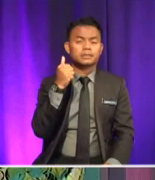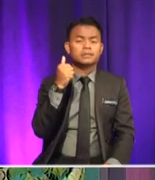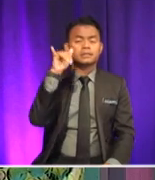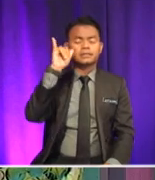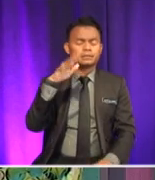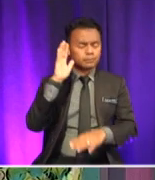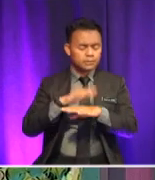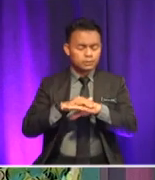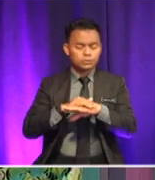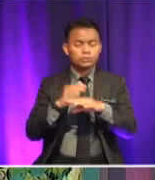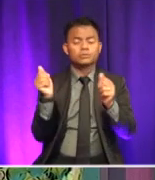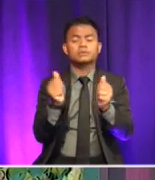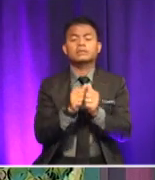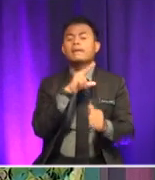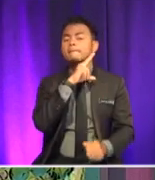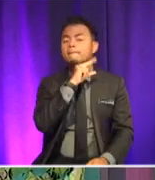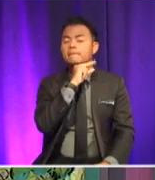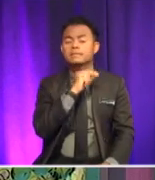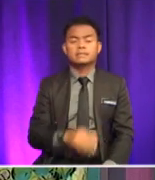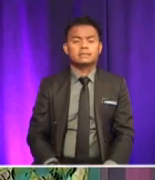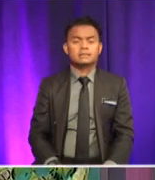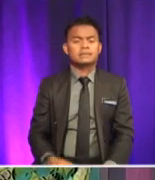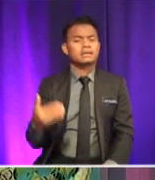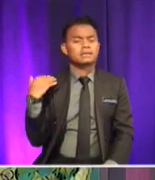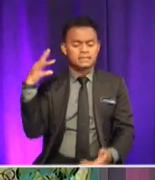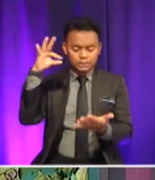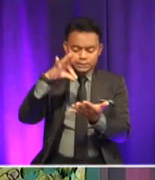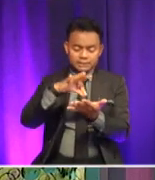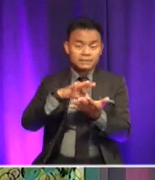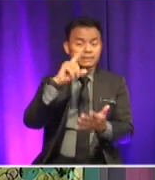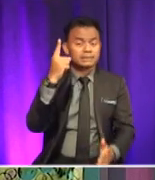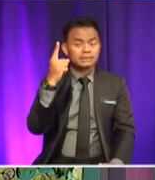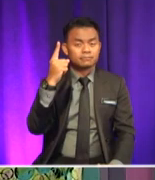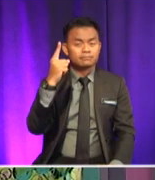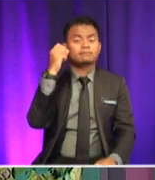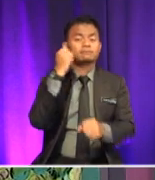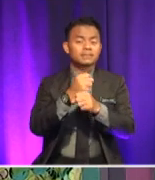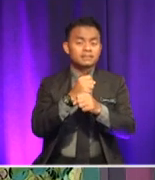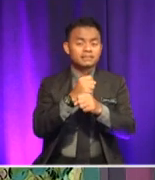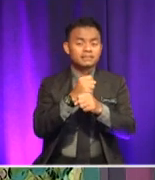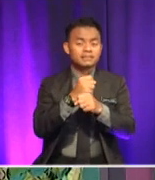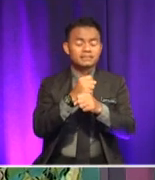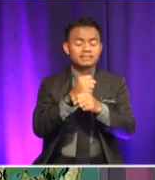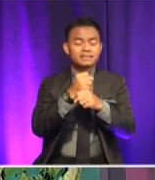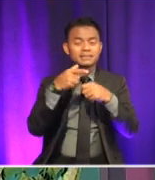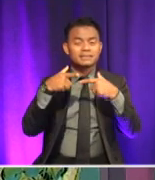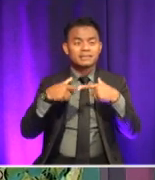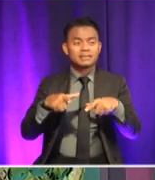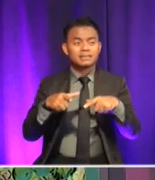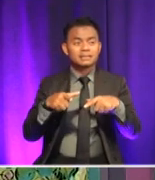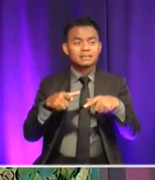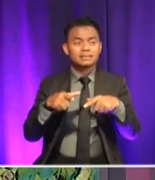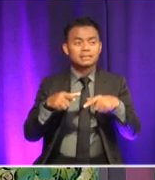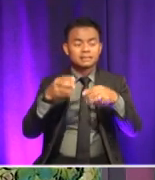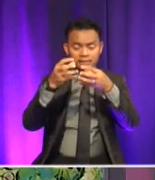the birds are only chickens. So their job is actually to lay eggs every morning. I see. They are being guarded by